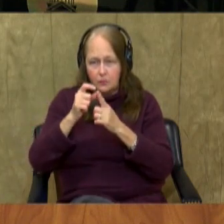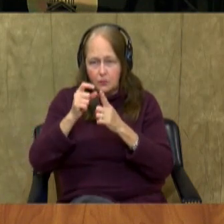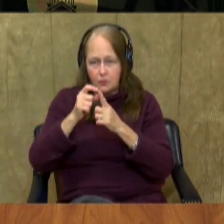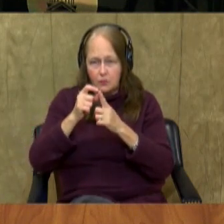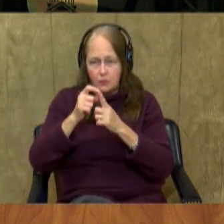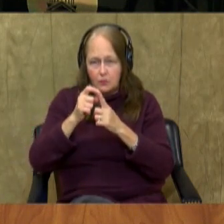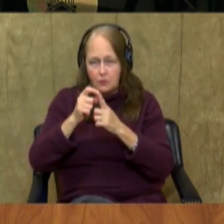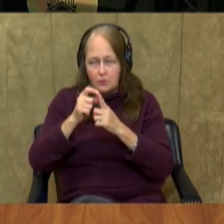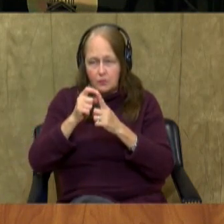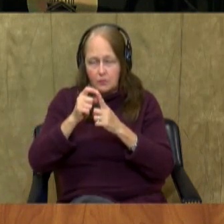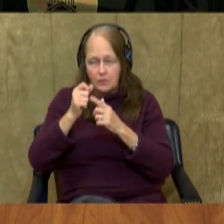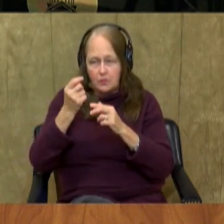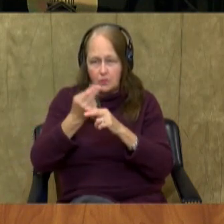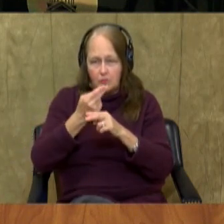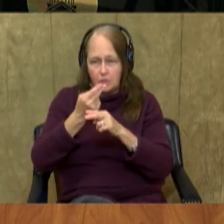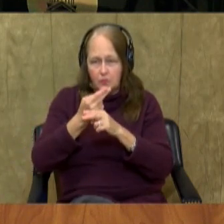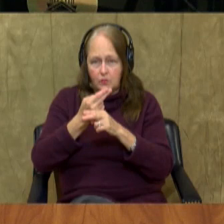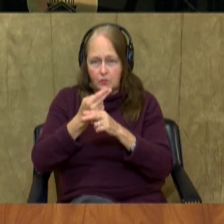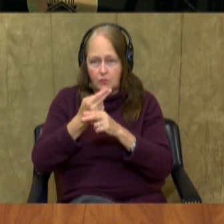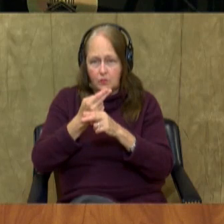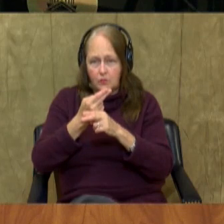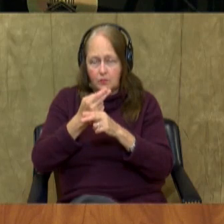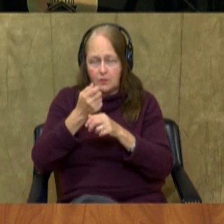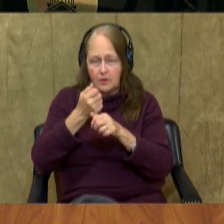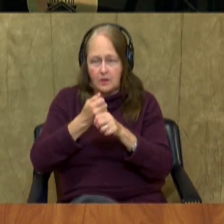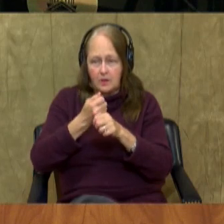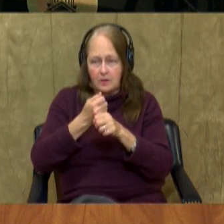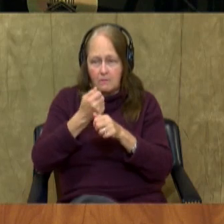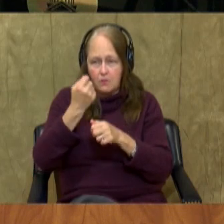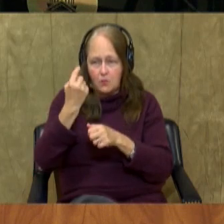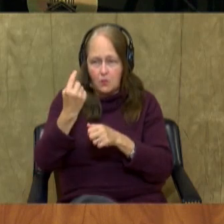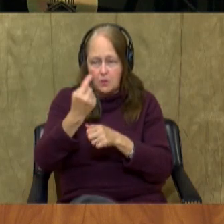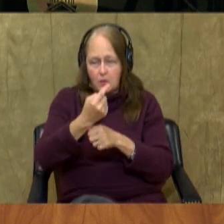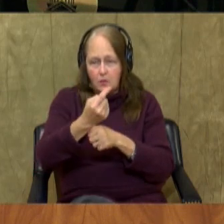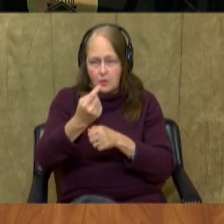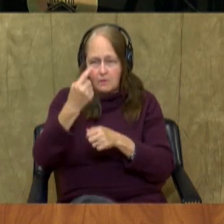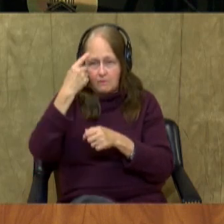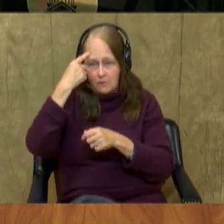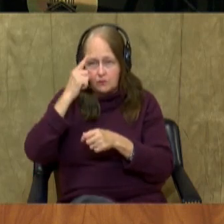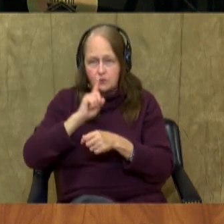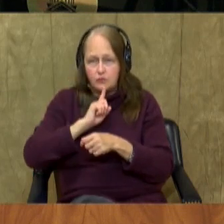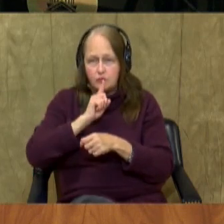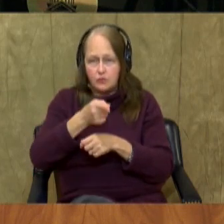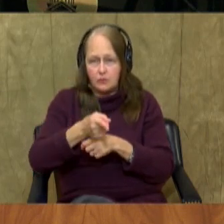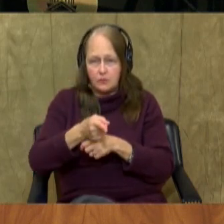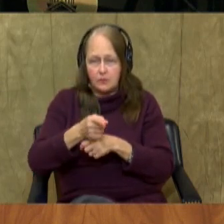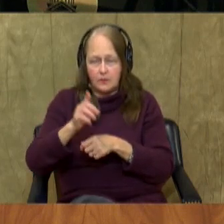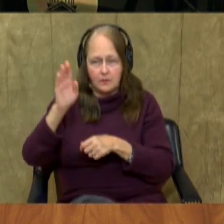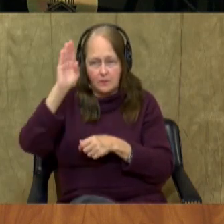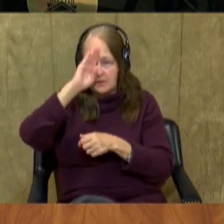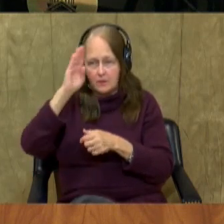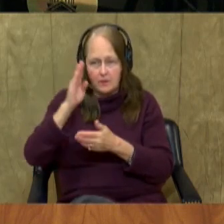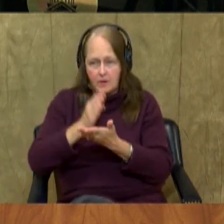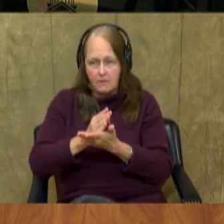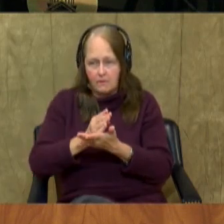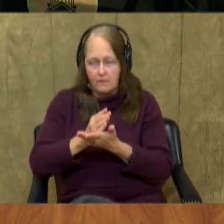Also, we can use words like this. Everyone, for sure,